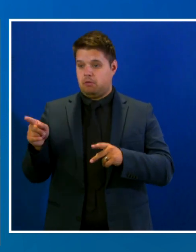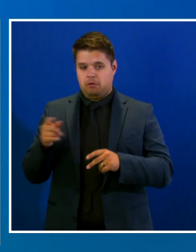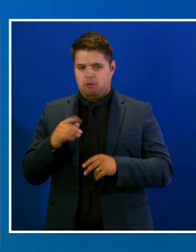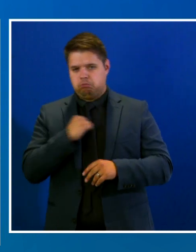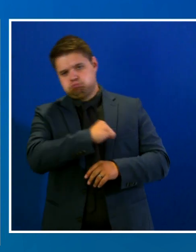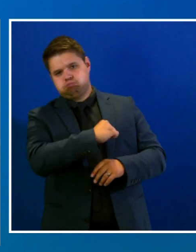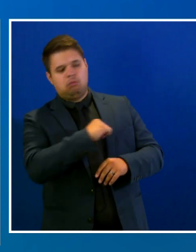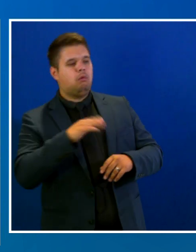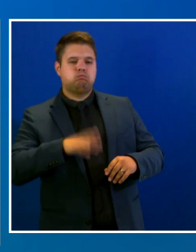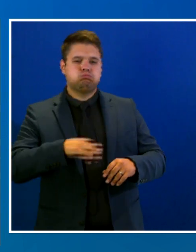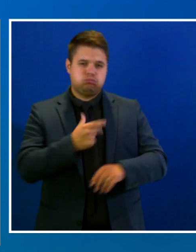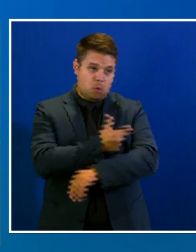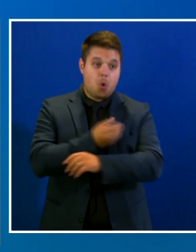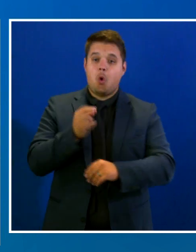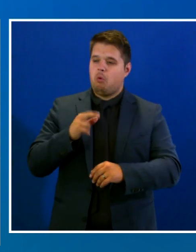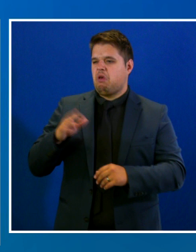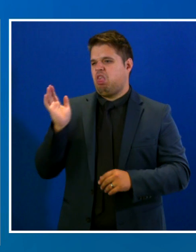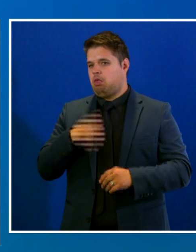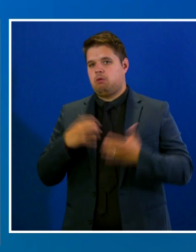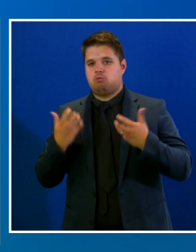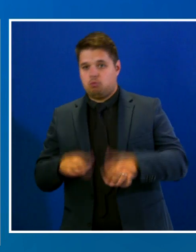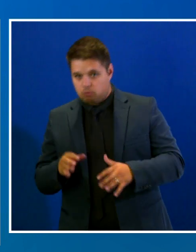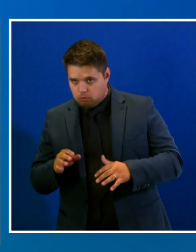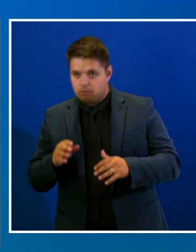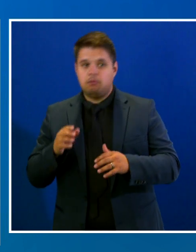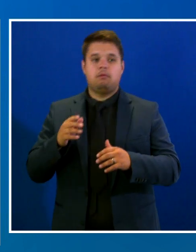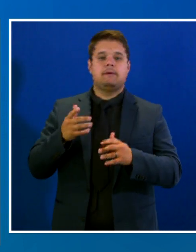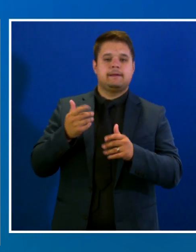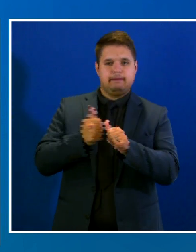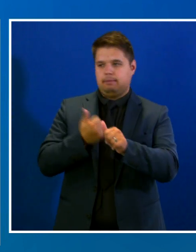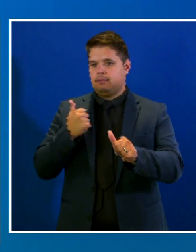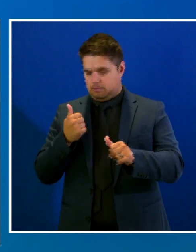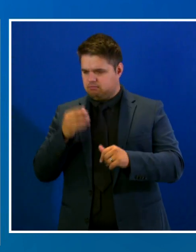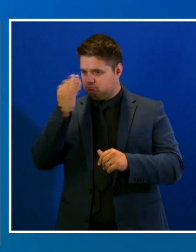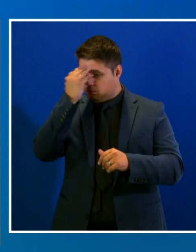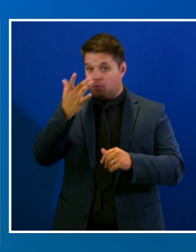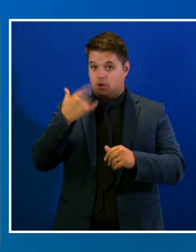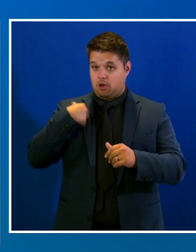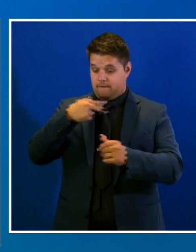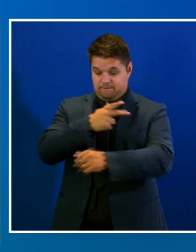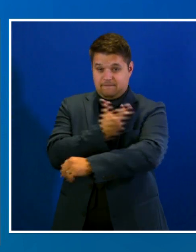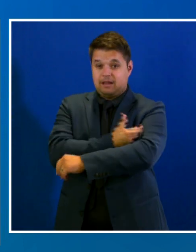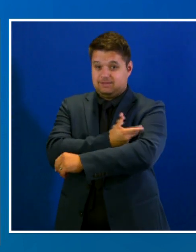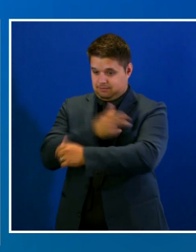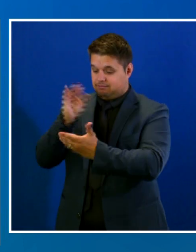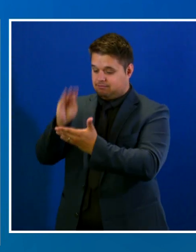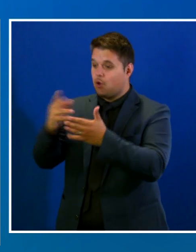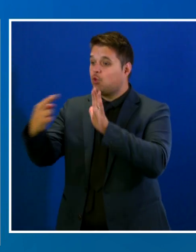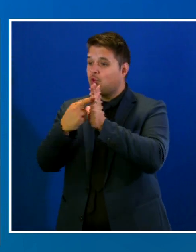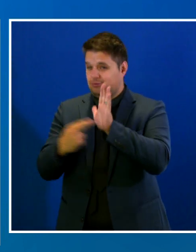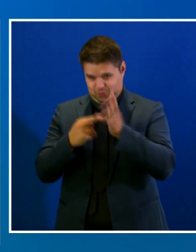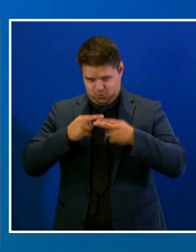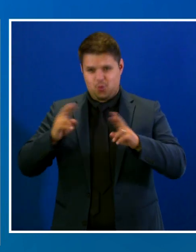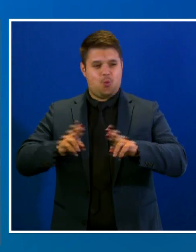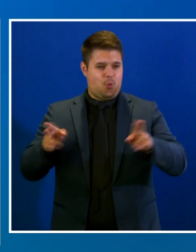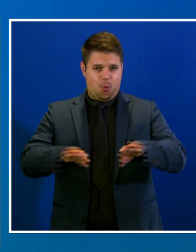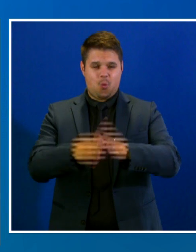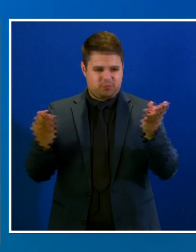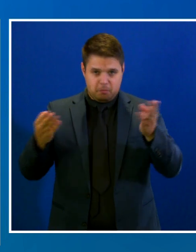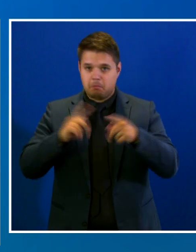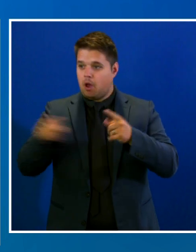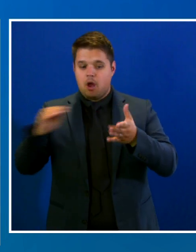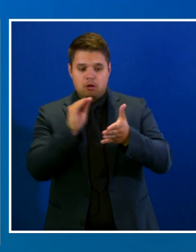in our state and across the country in recent weeks. Statewide, about 18% of